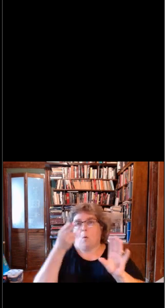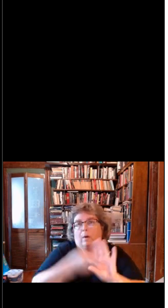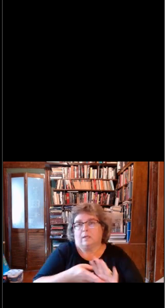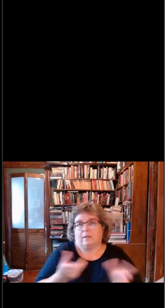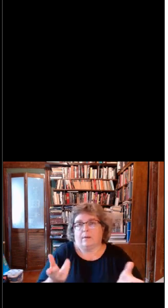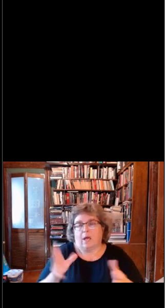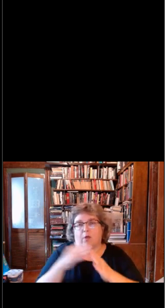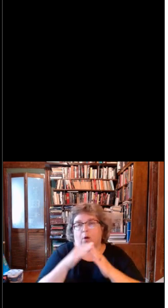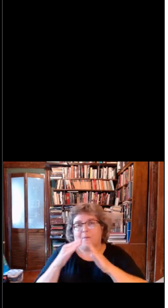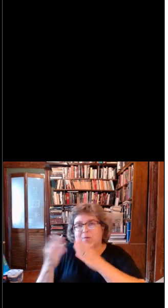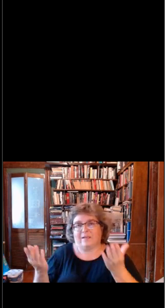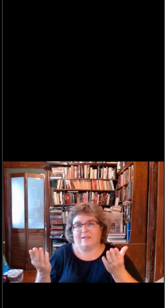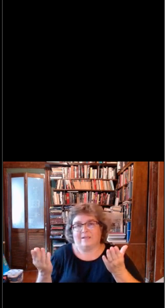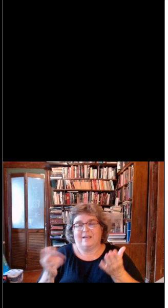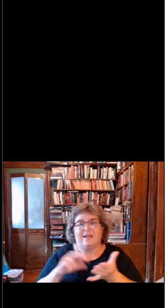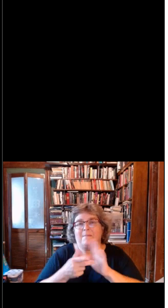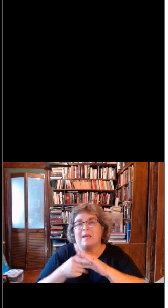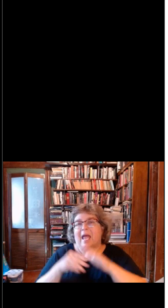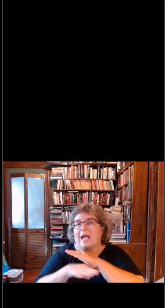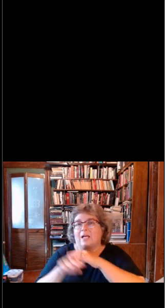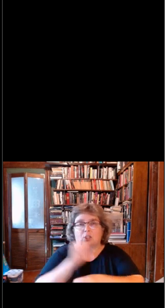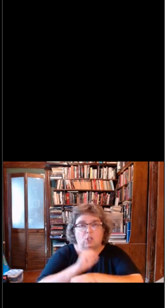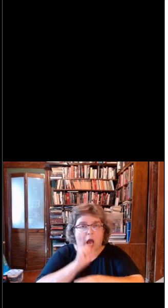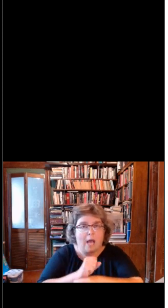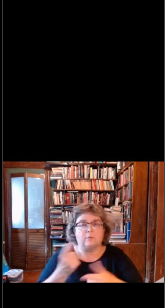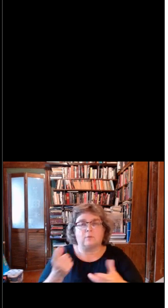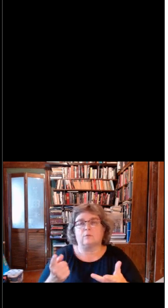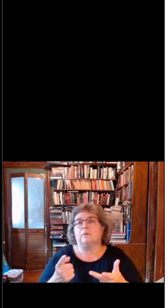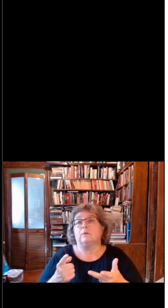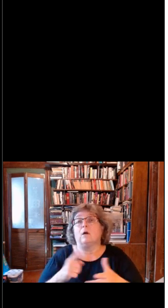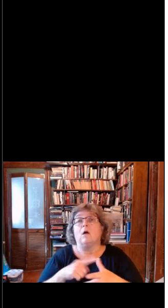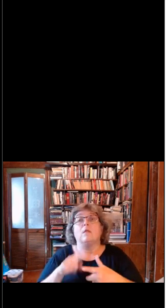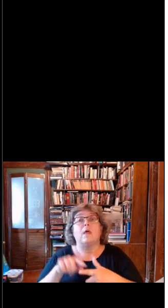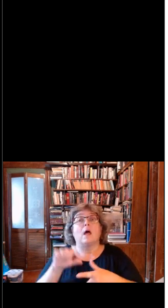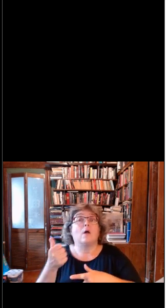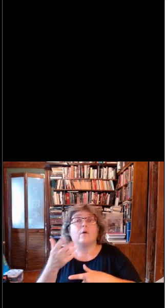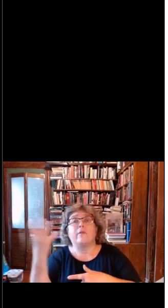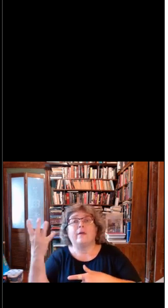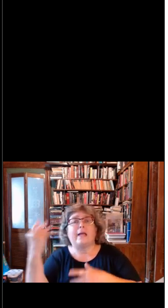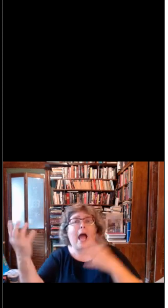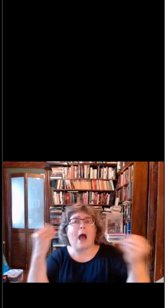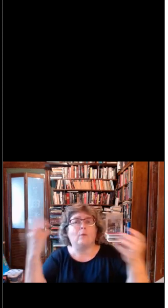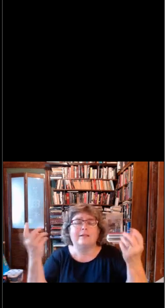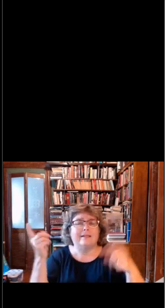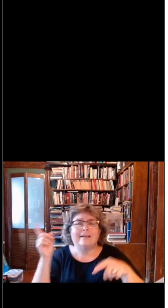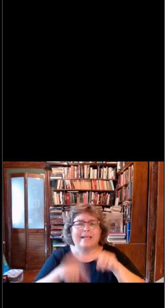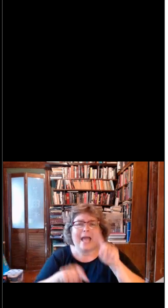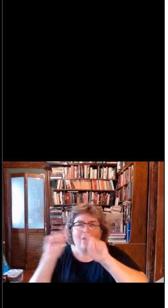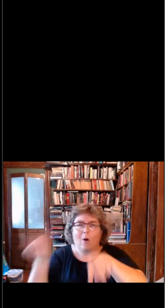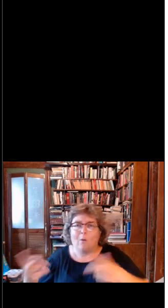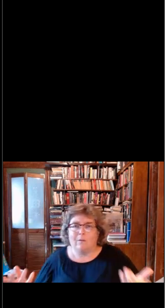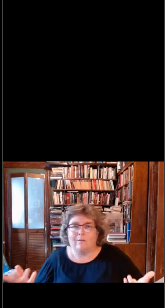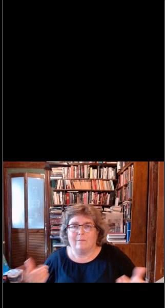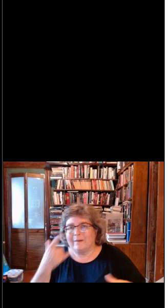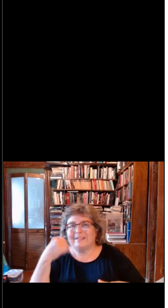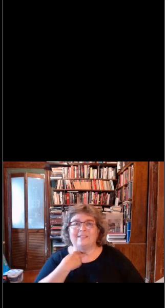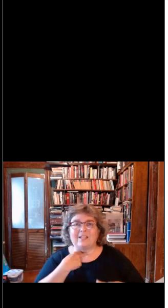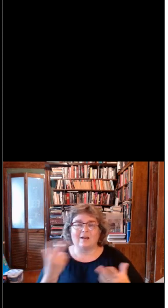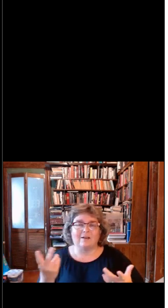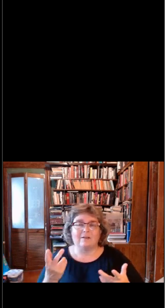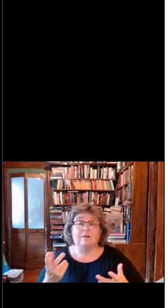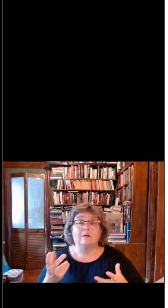their community, and that means accessing their jobs and then the other things that are out in the community for them. And like